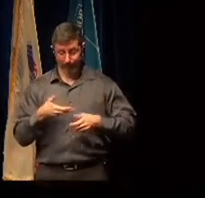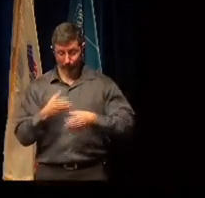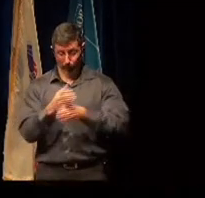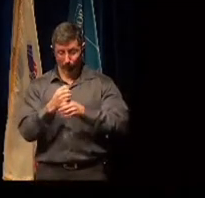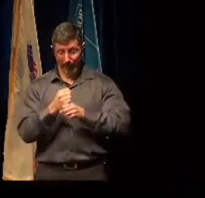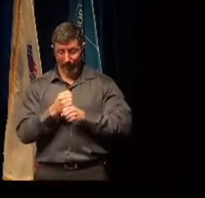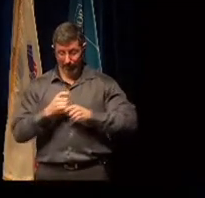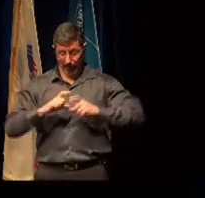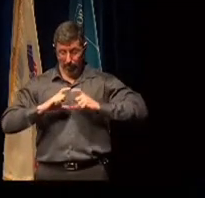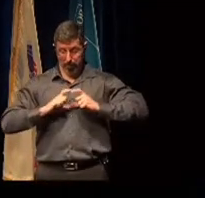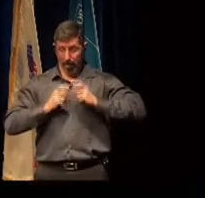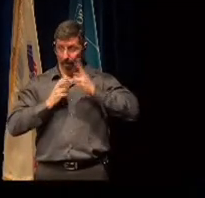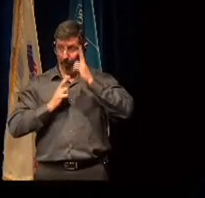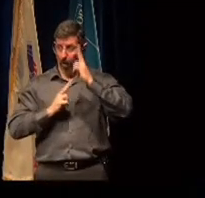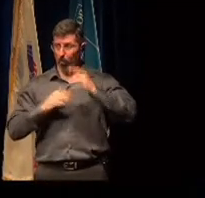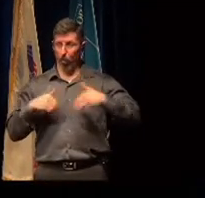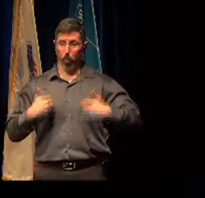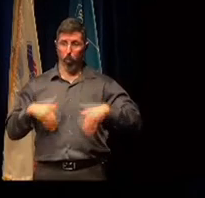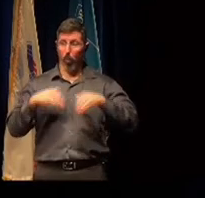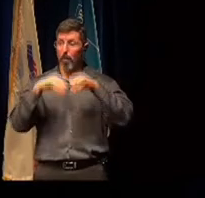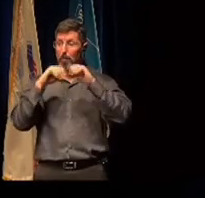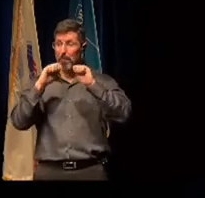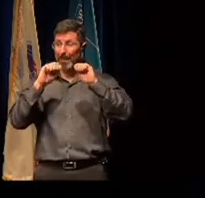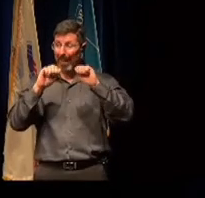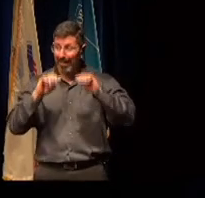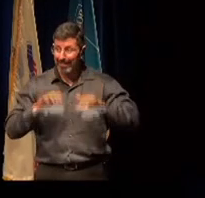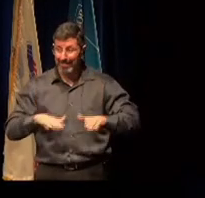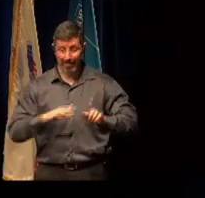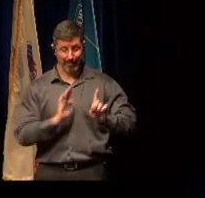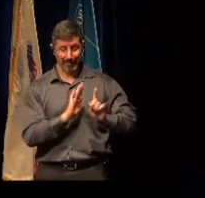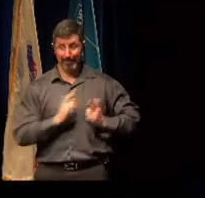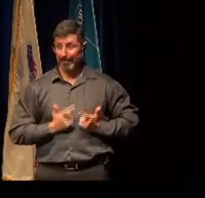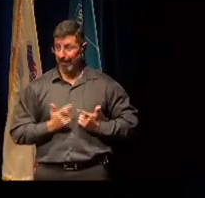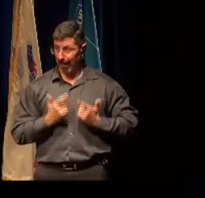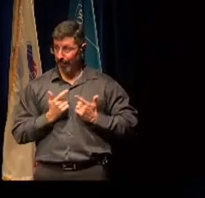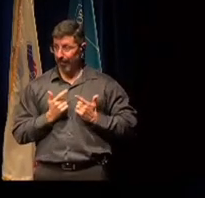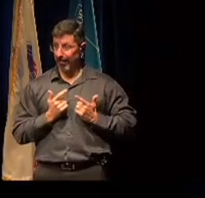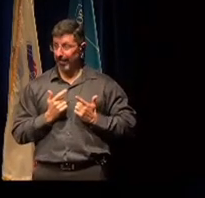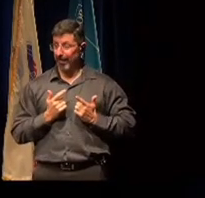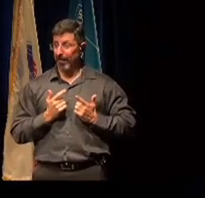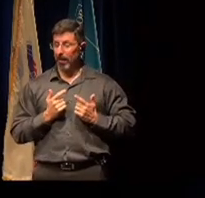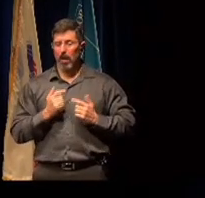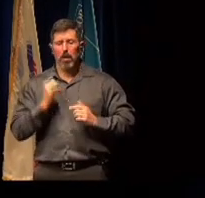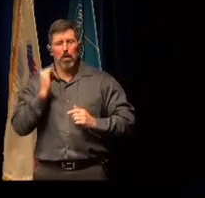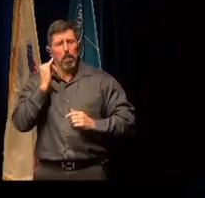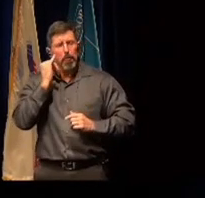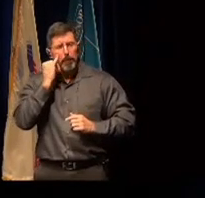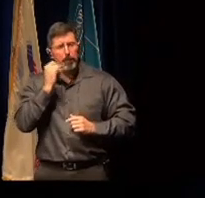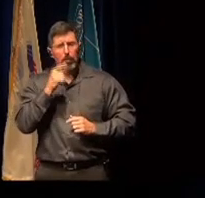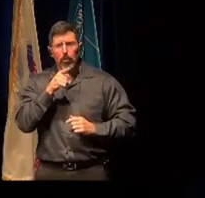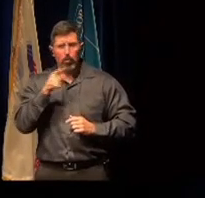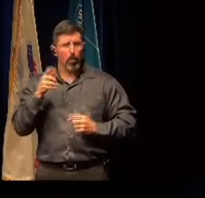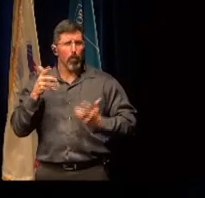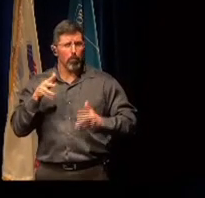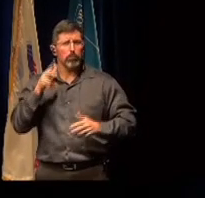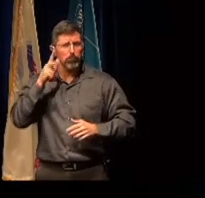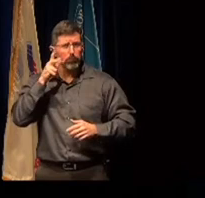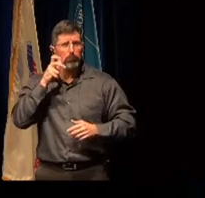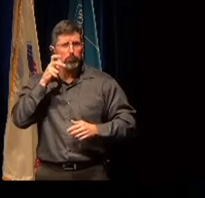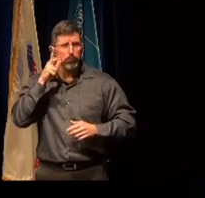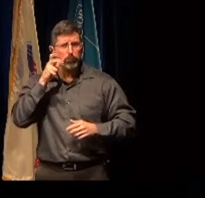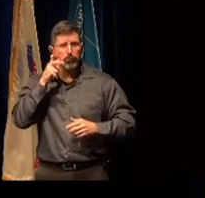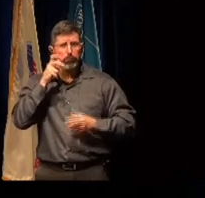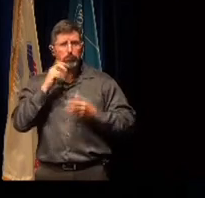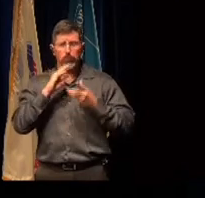a tremendous blessing in his life. For those who have heard Gary's story firsthand or have had the opportunity to hear about